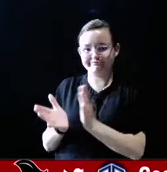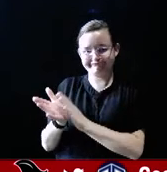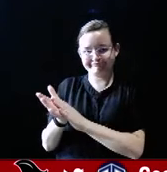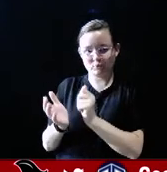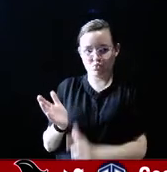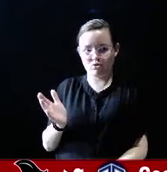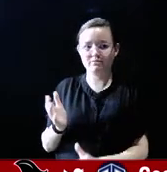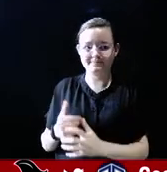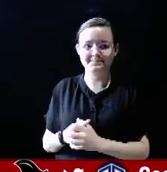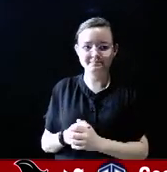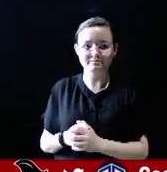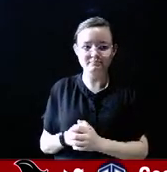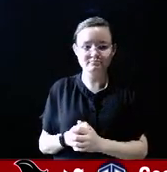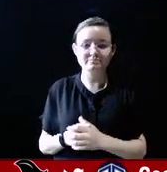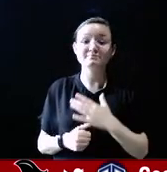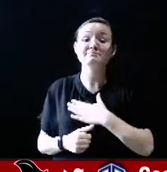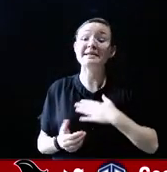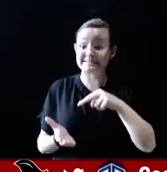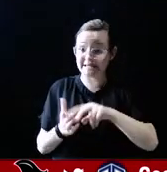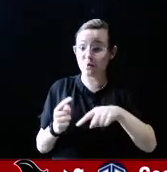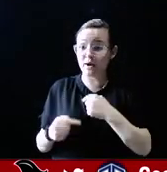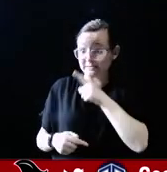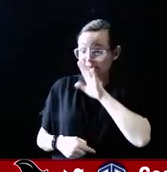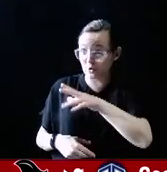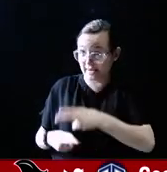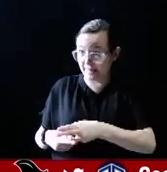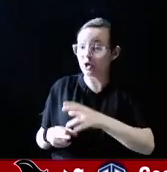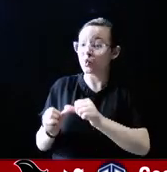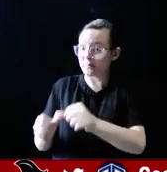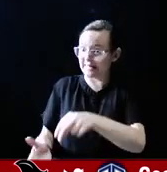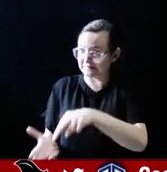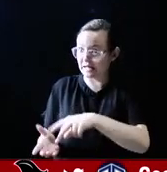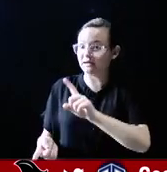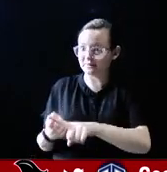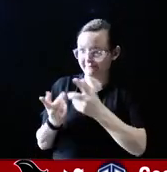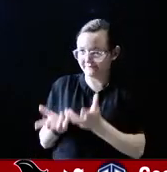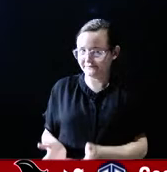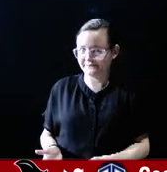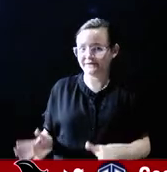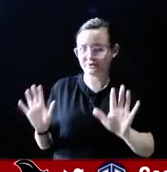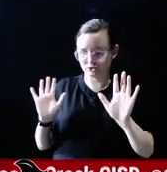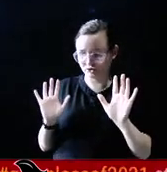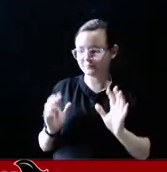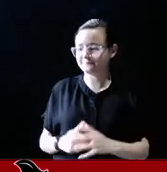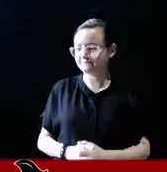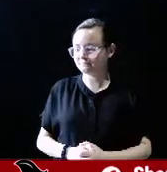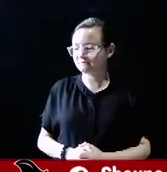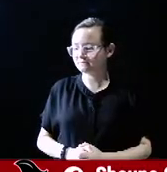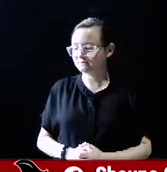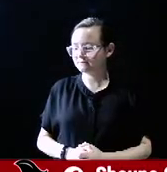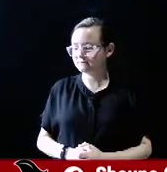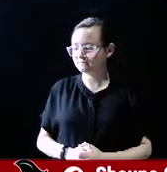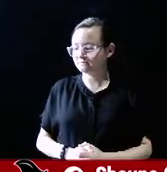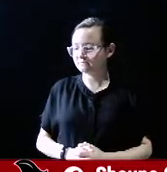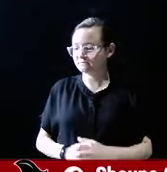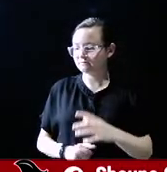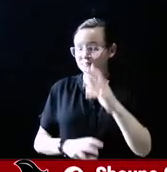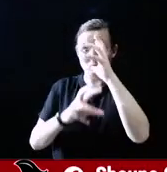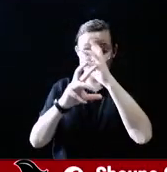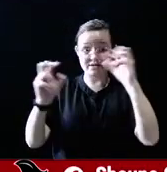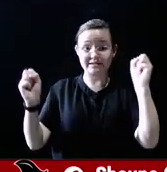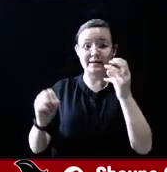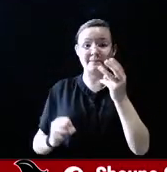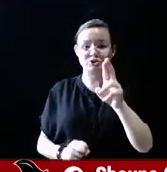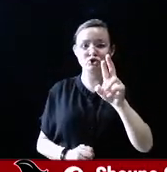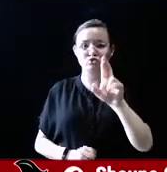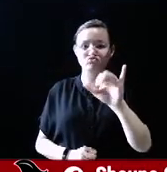as a group. Please stand as I call your name and remain standing until all of you have been recognized. President, Mr.